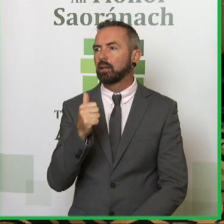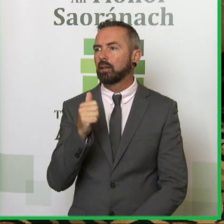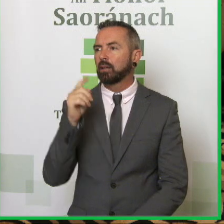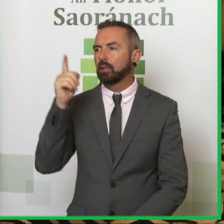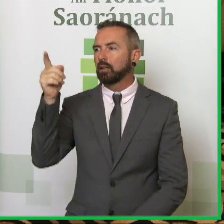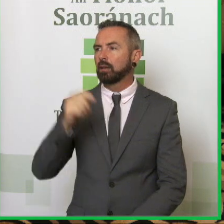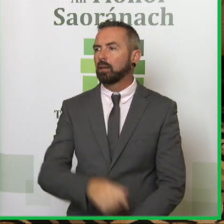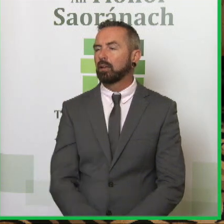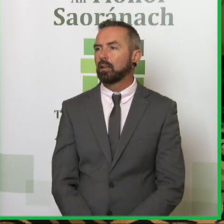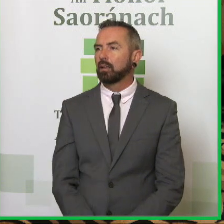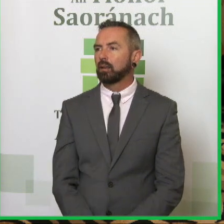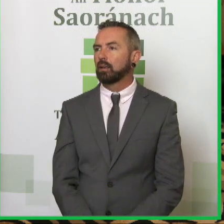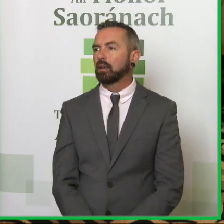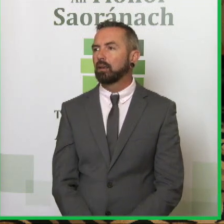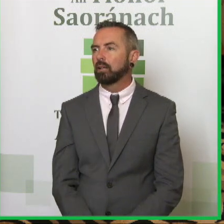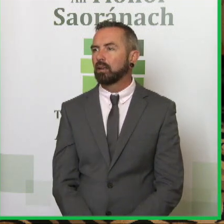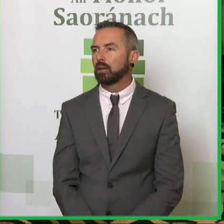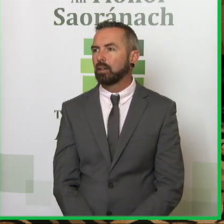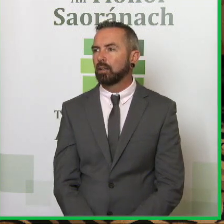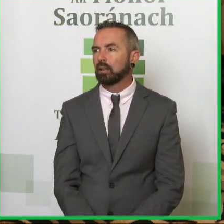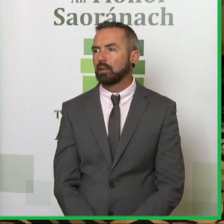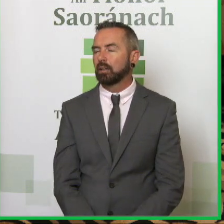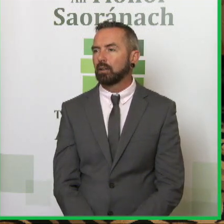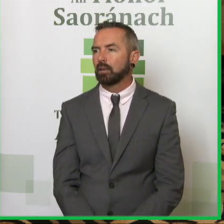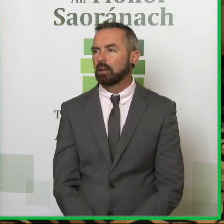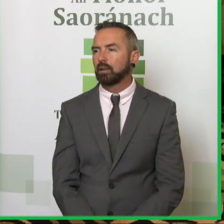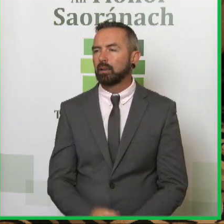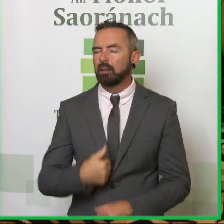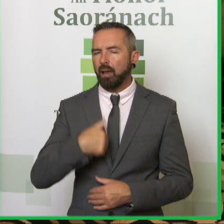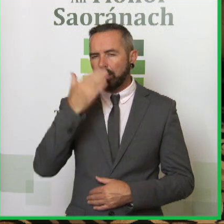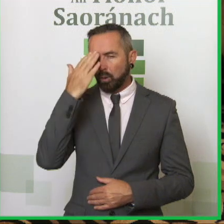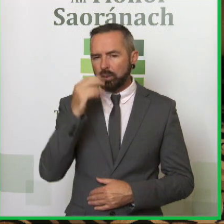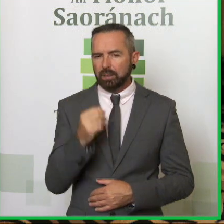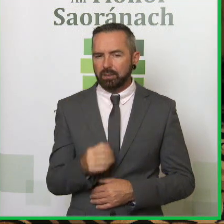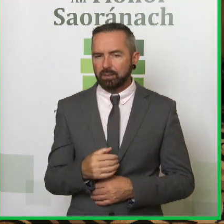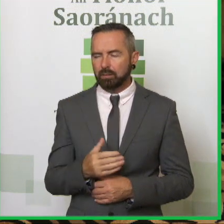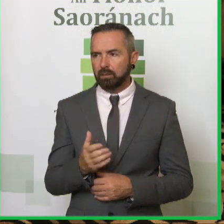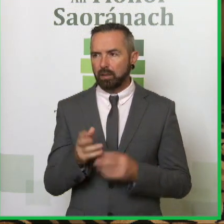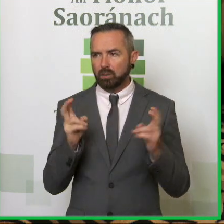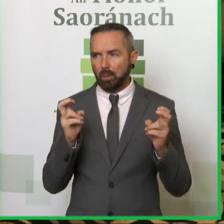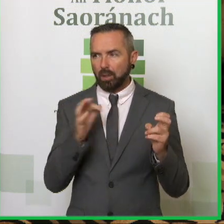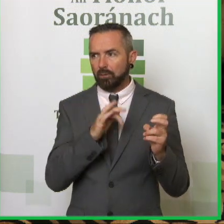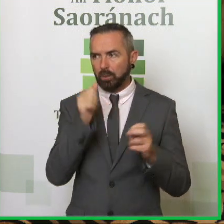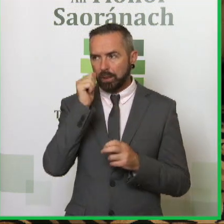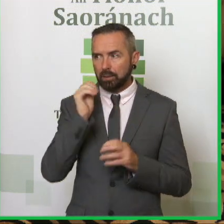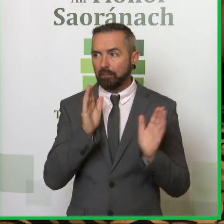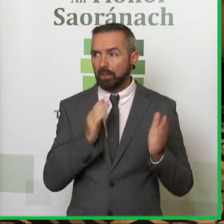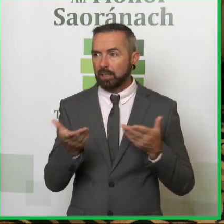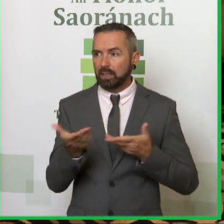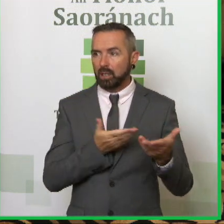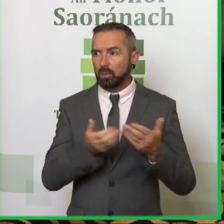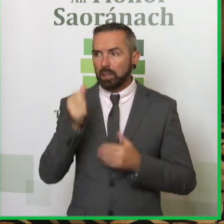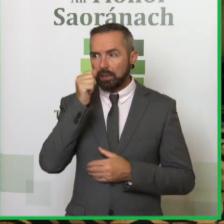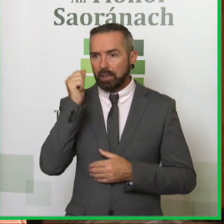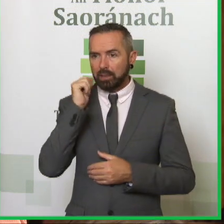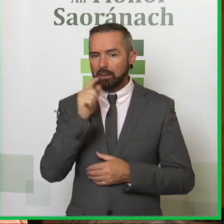Thanks. Hi guys, I know this is very topical from yesterday, but just we did deliberate on this yesterday, and